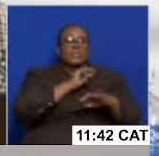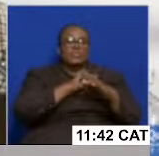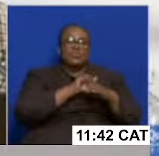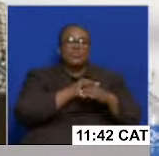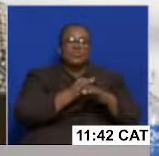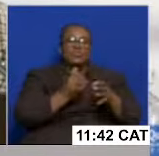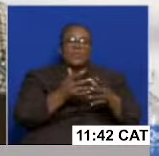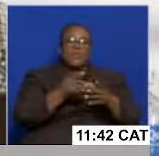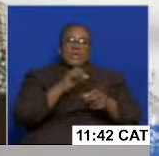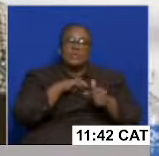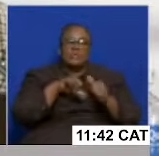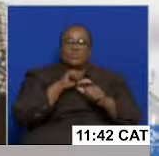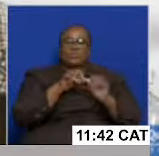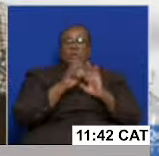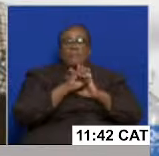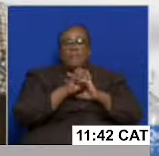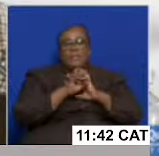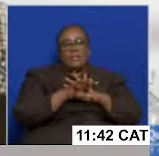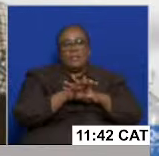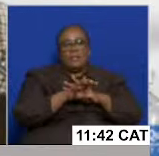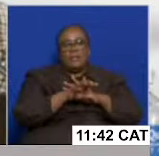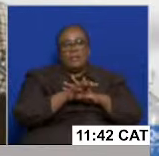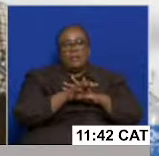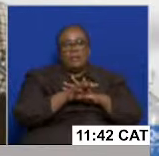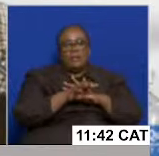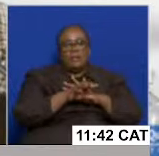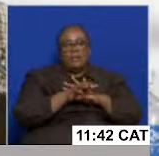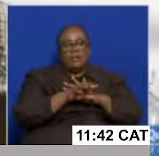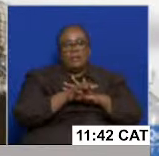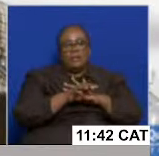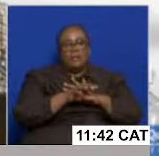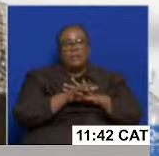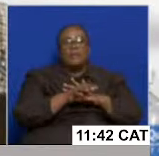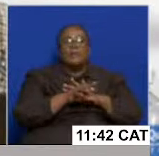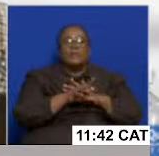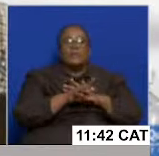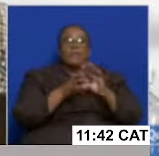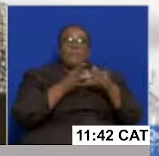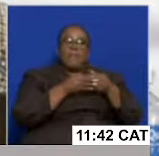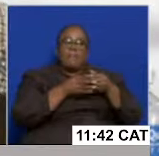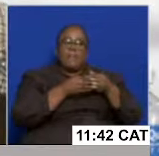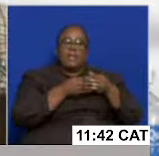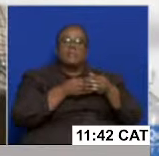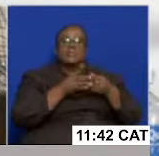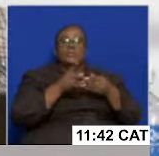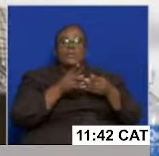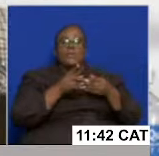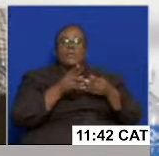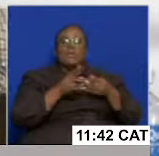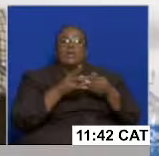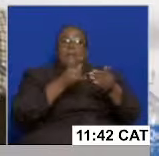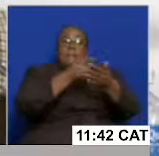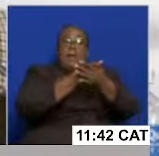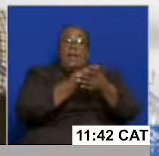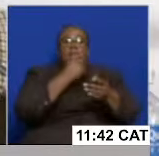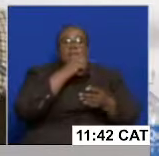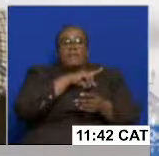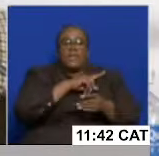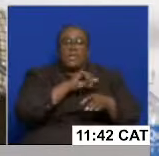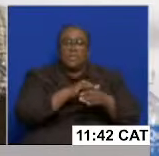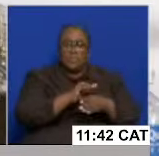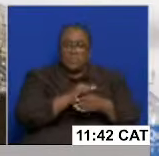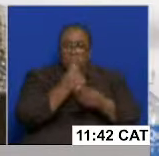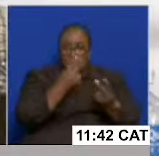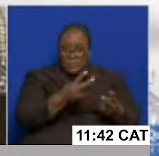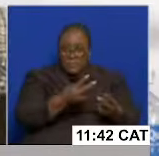public, and members were being defrauded. Do you see that? There seems to be an error, but do you see where I'm reading from? Yes, I